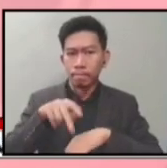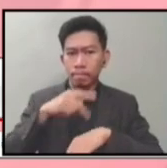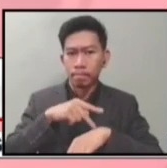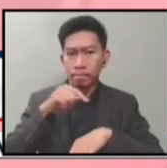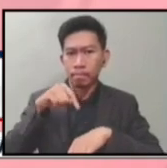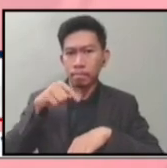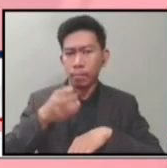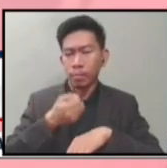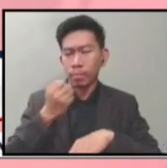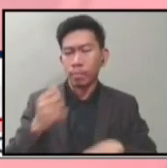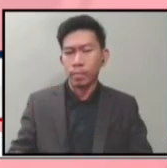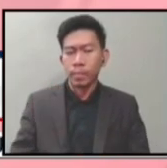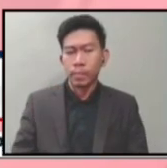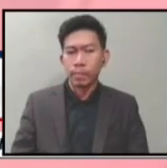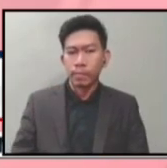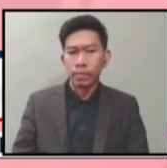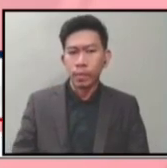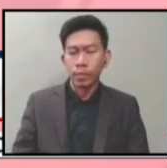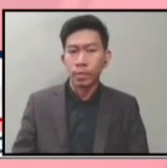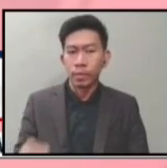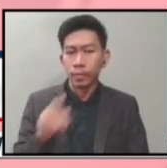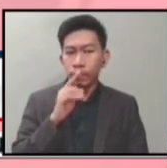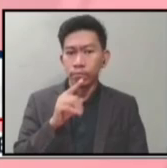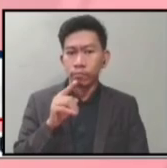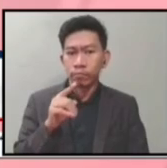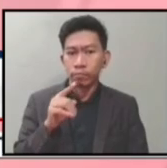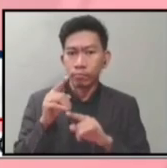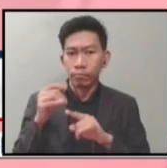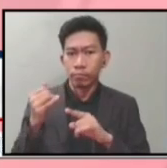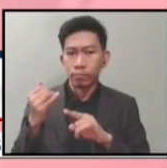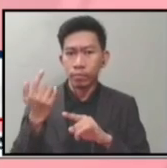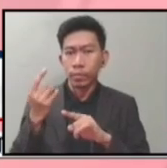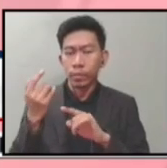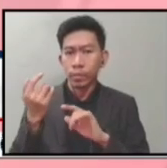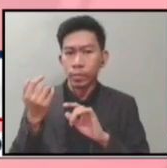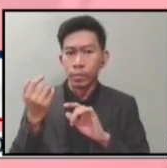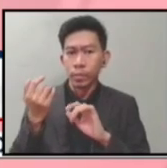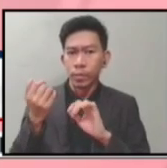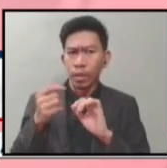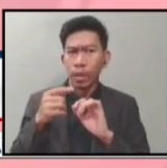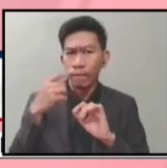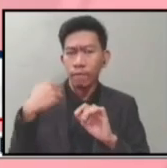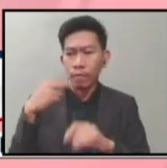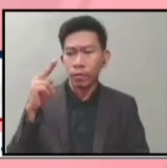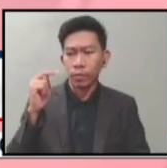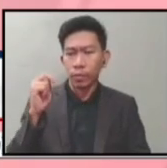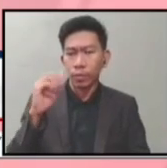something that has been granted to us in accordance with the United Nations Convention on the Law of the